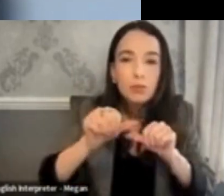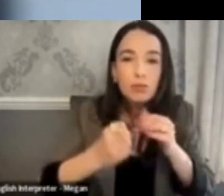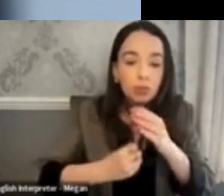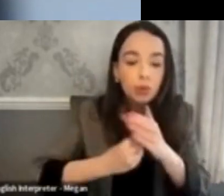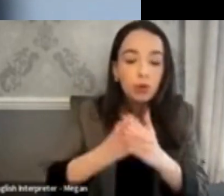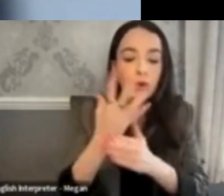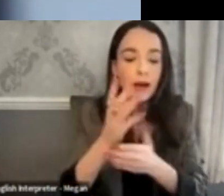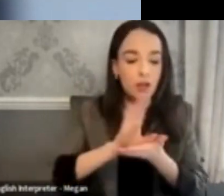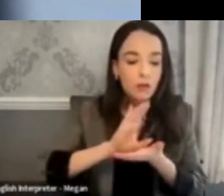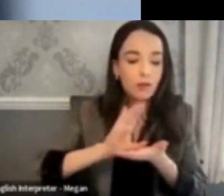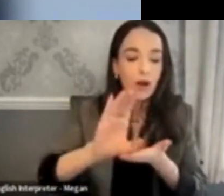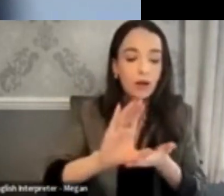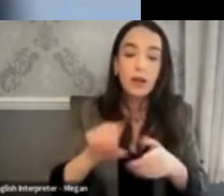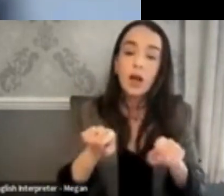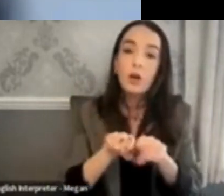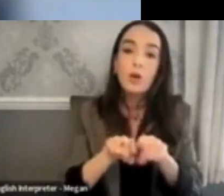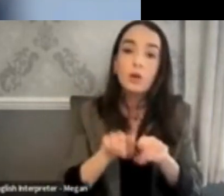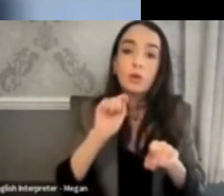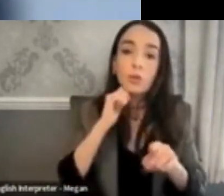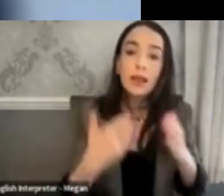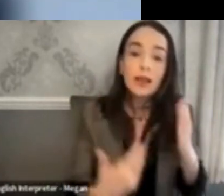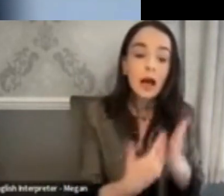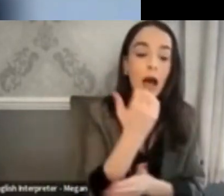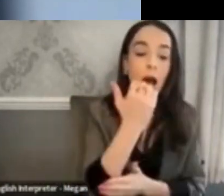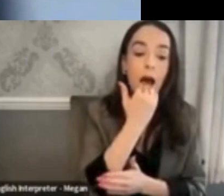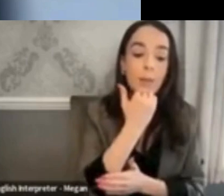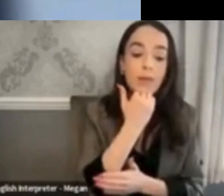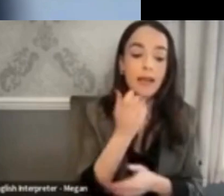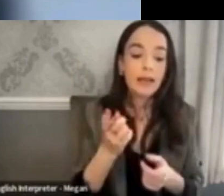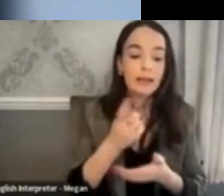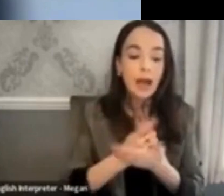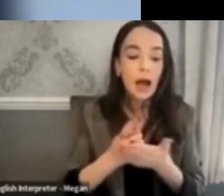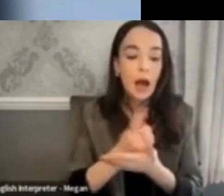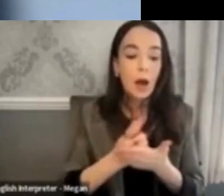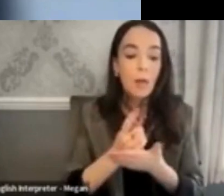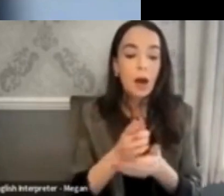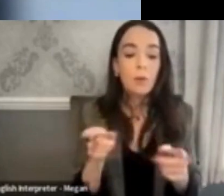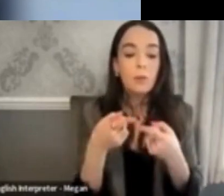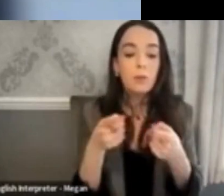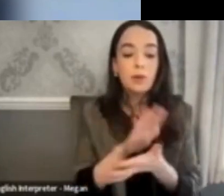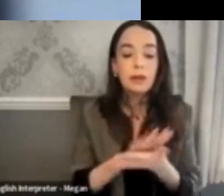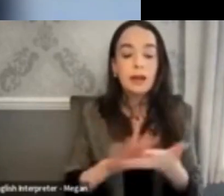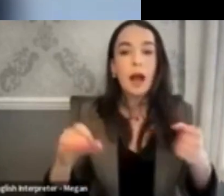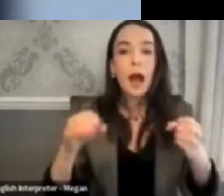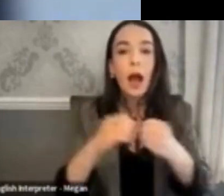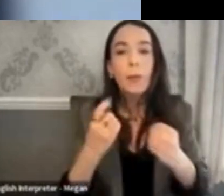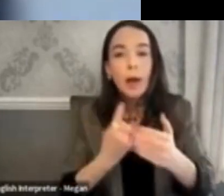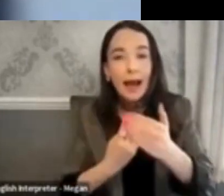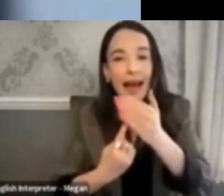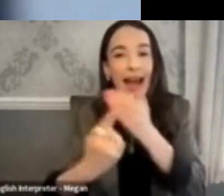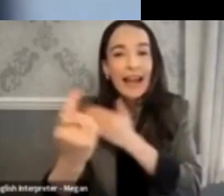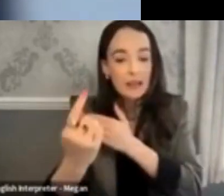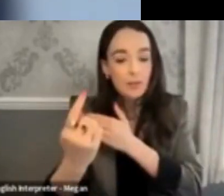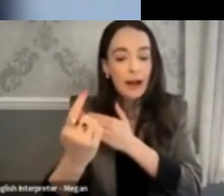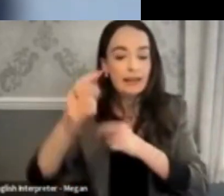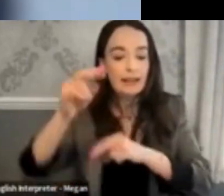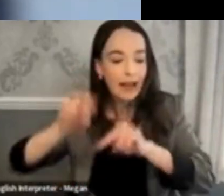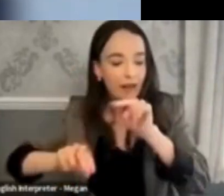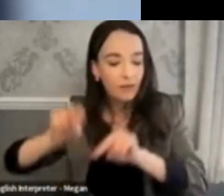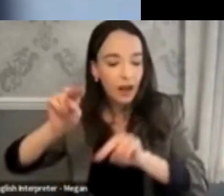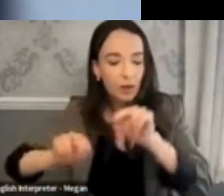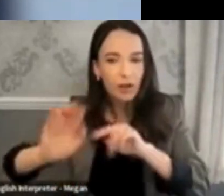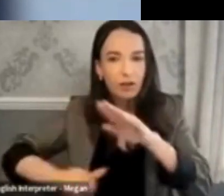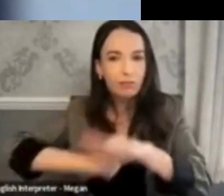on the Music Hubs independence evaluation that was set out in the original application guidance in June last